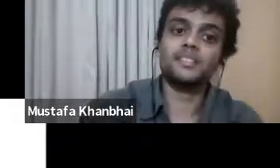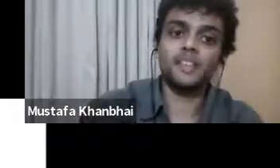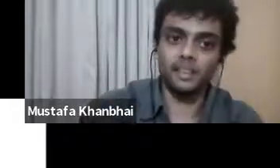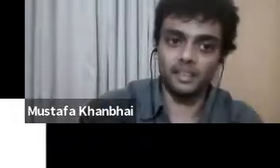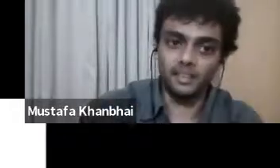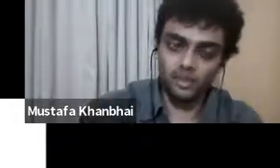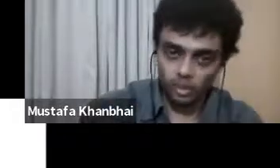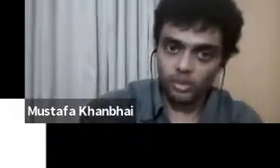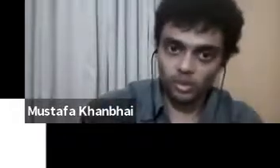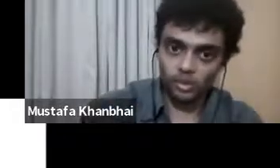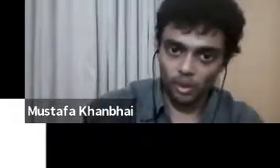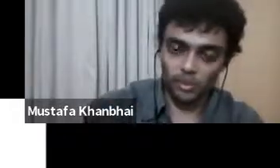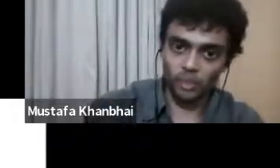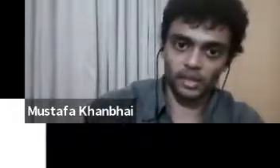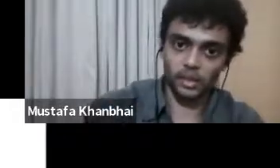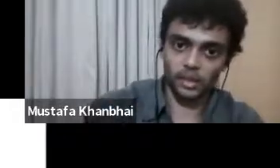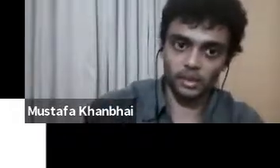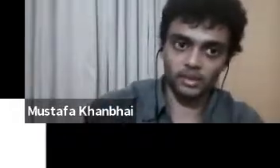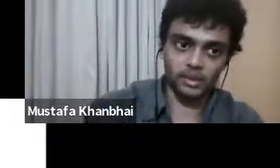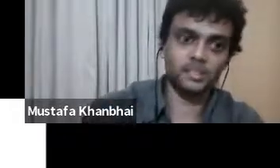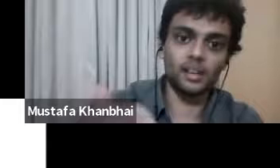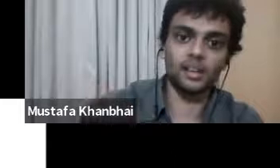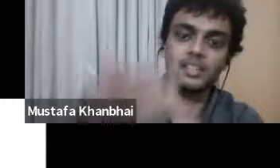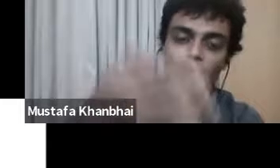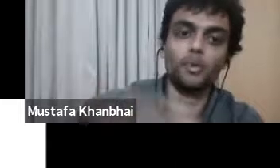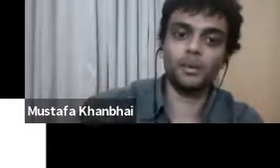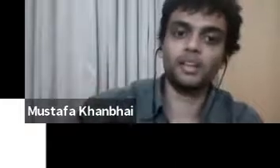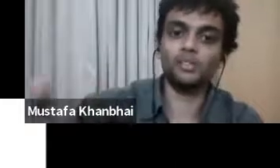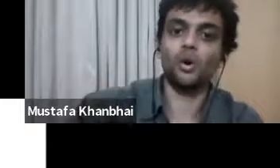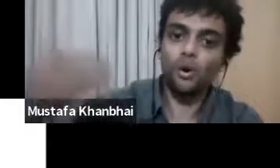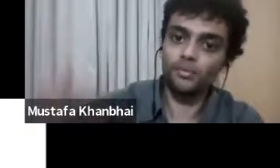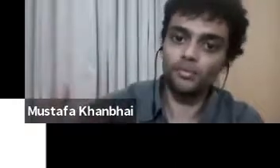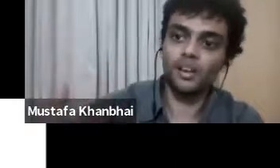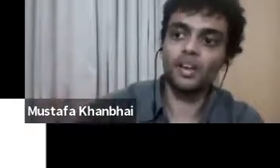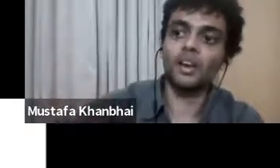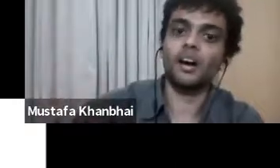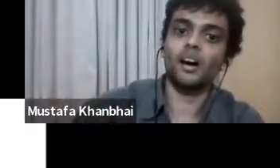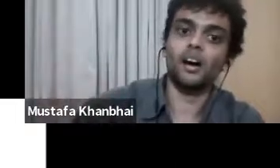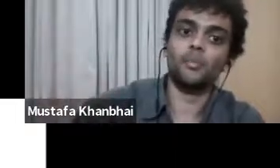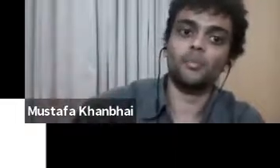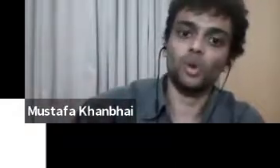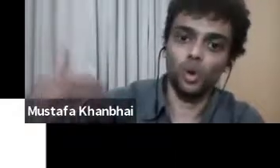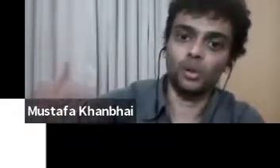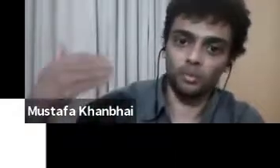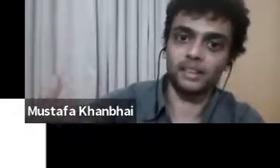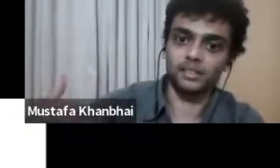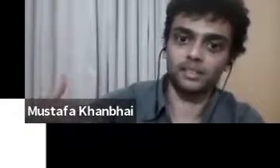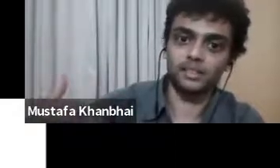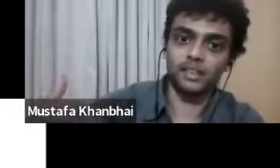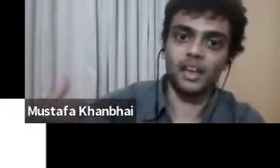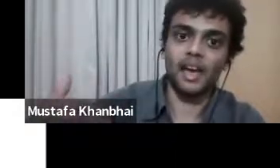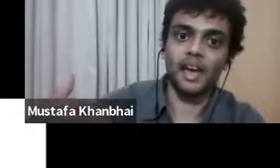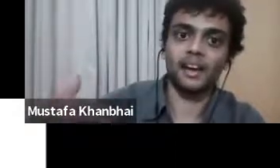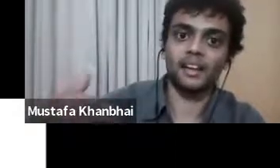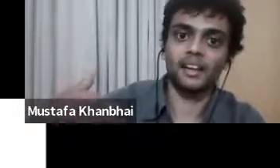And this is also a form of appropriation, by the way. This is appropriation of colonial